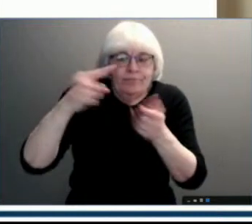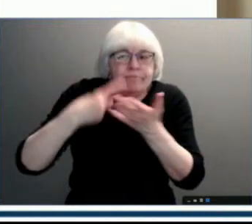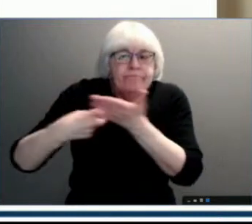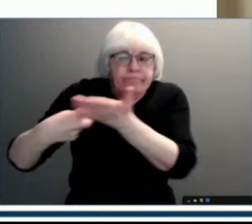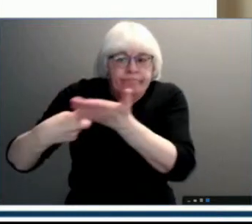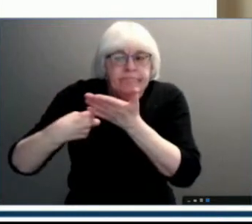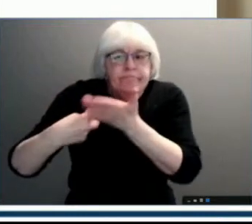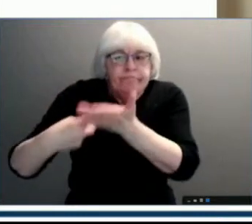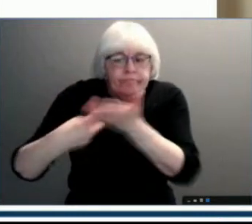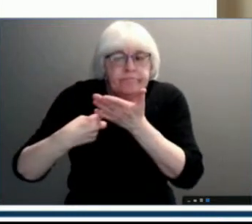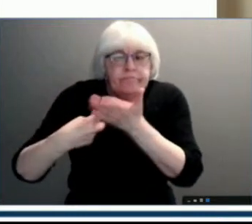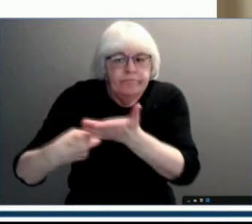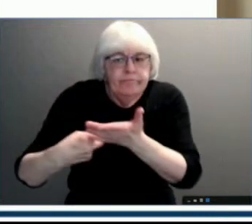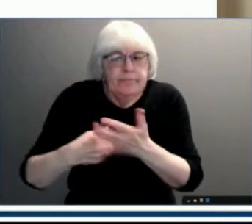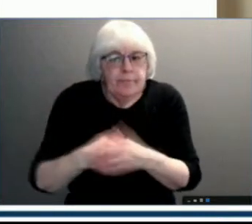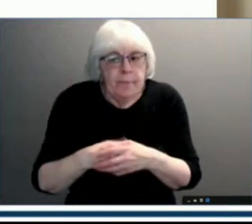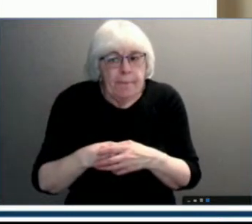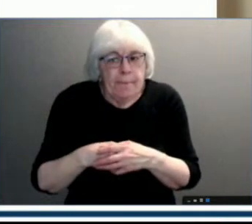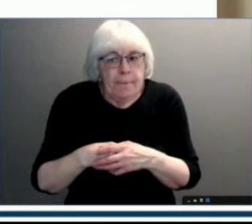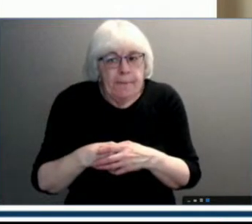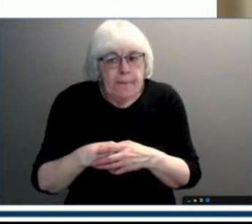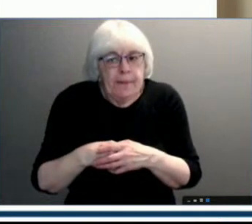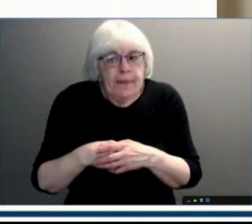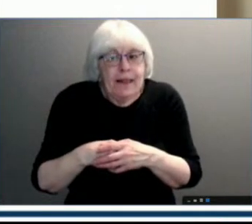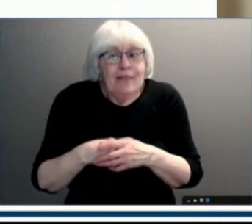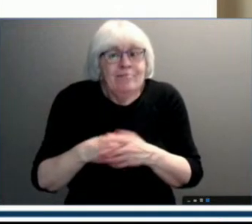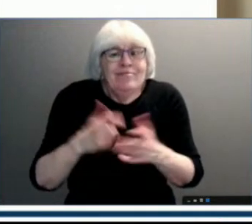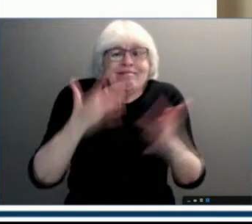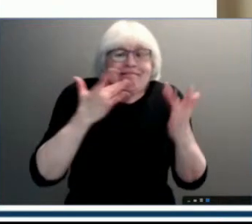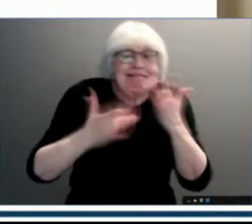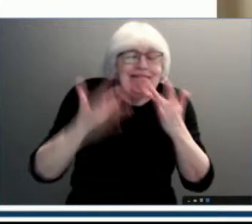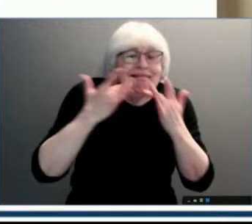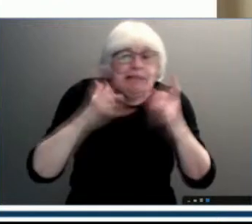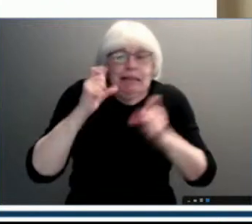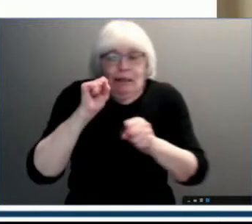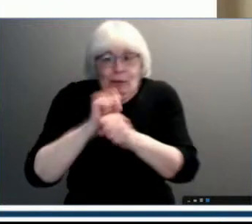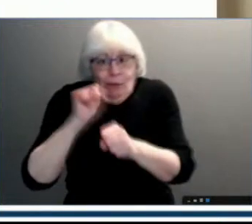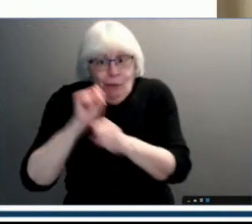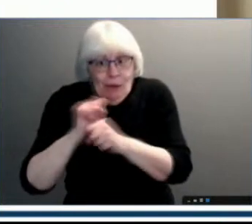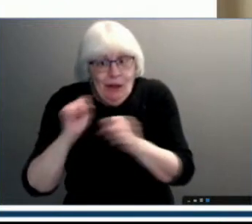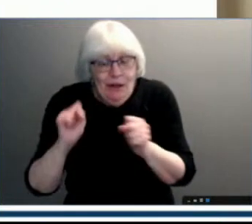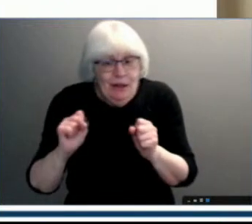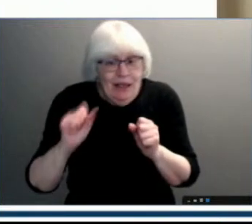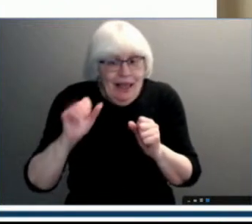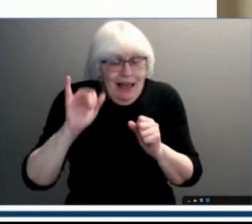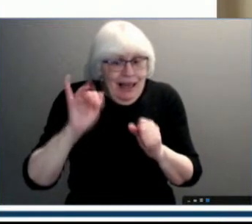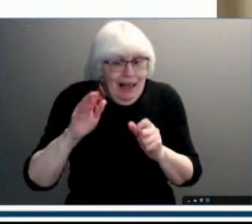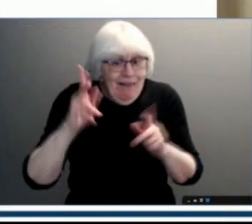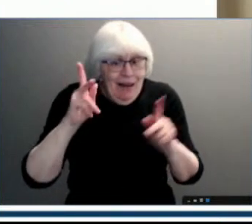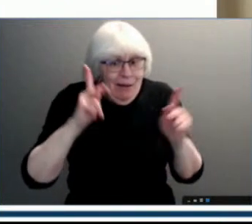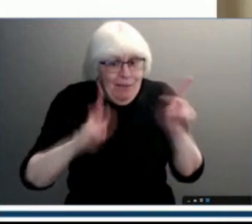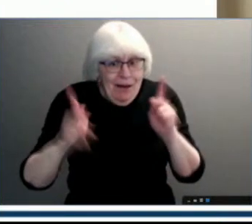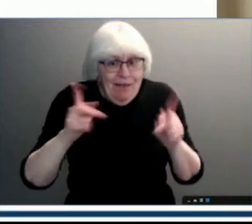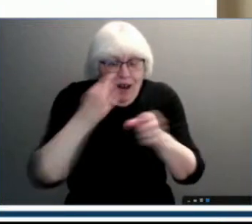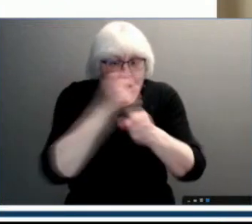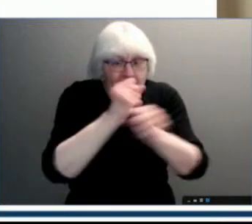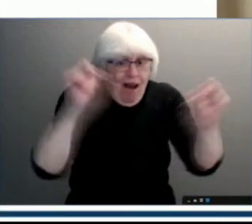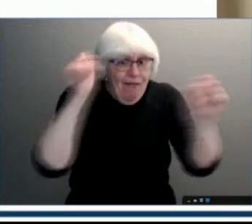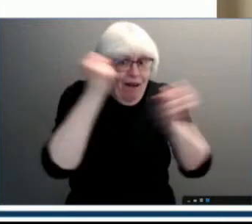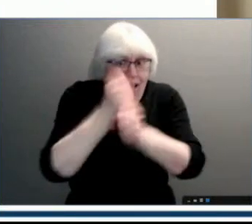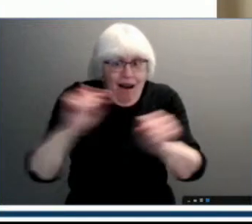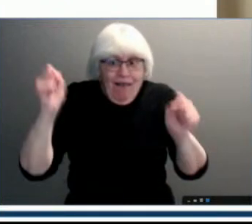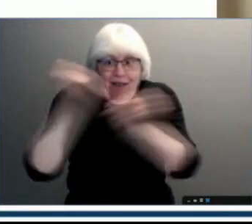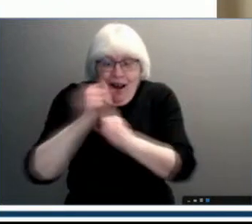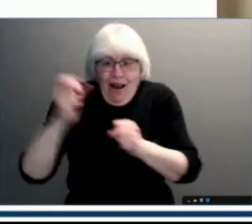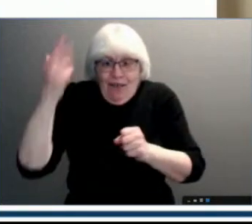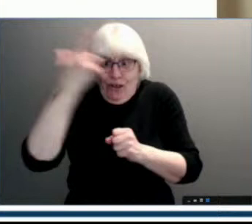significant pressure, even without COVID. So once we start losing people because they have to isolate or because they're sick themselves, it's